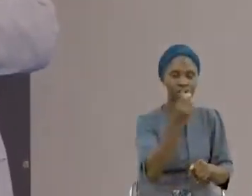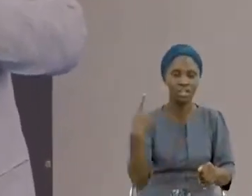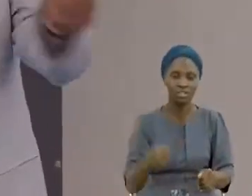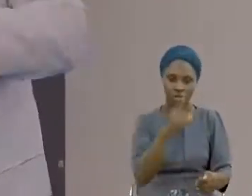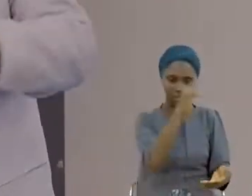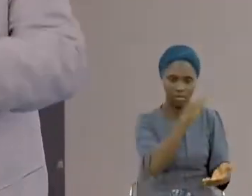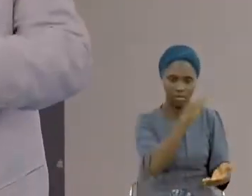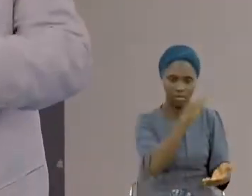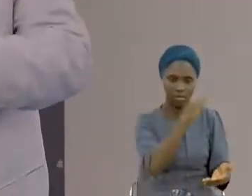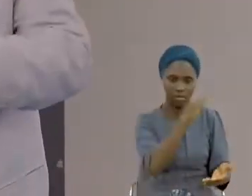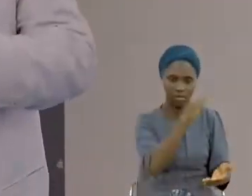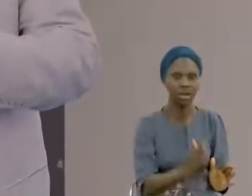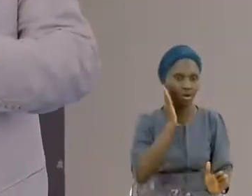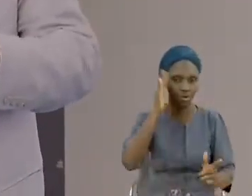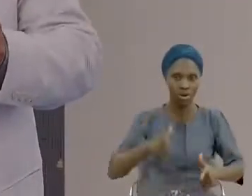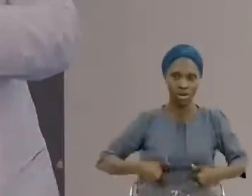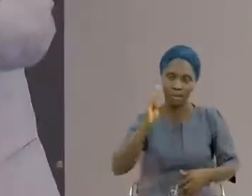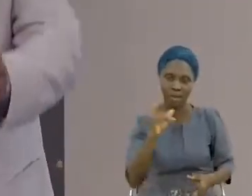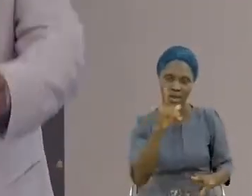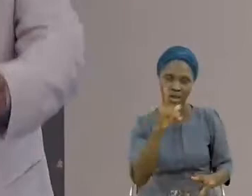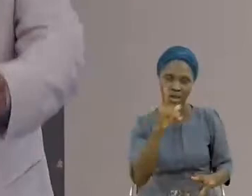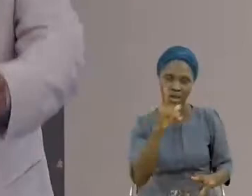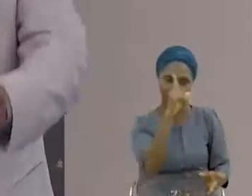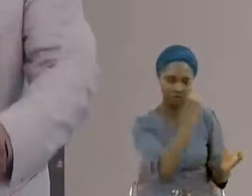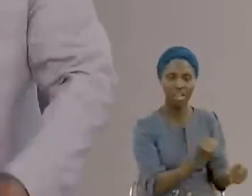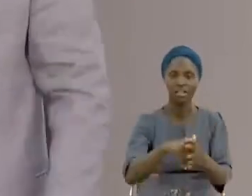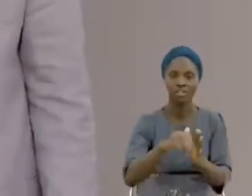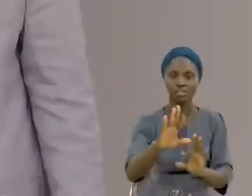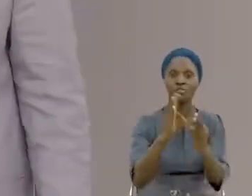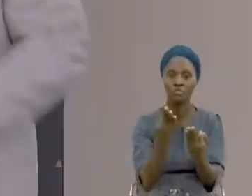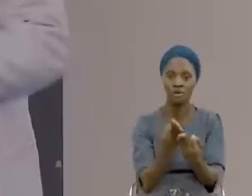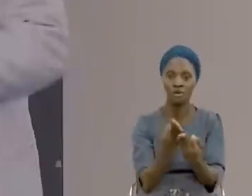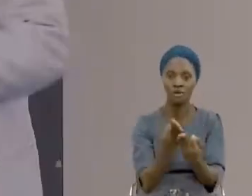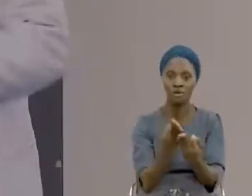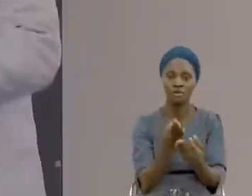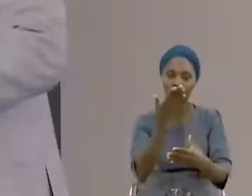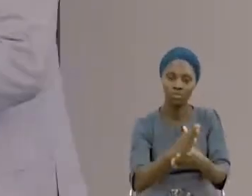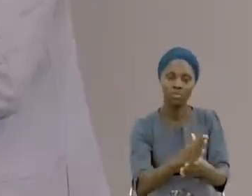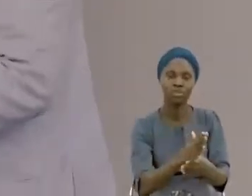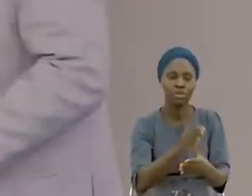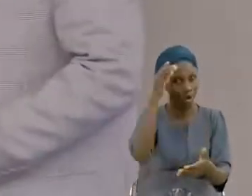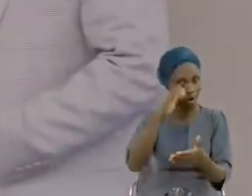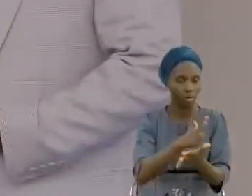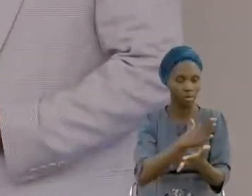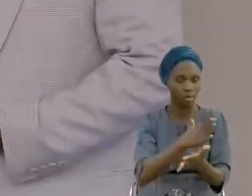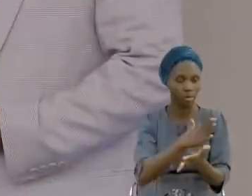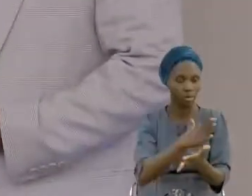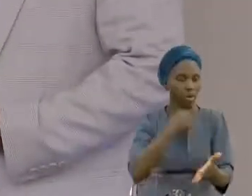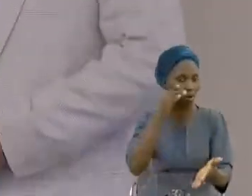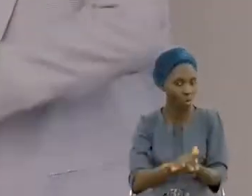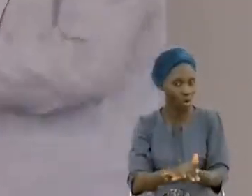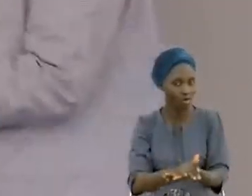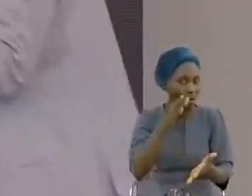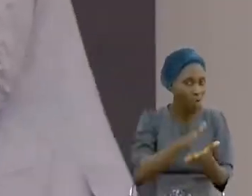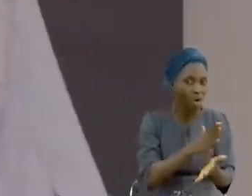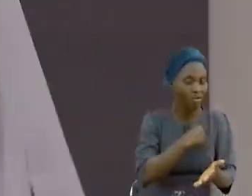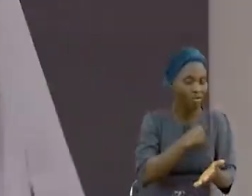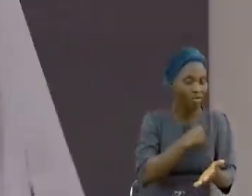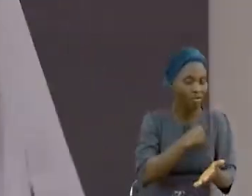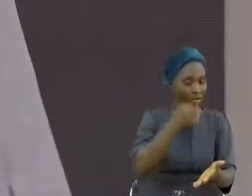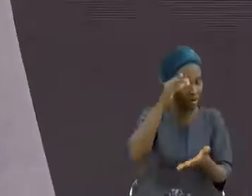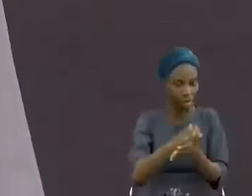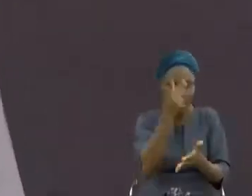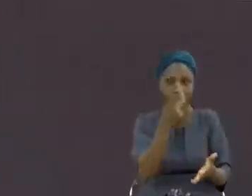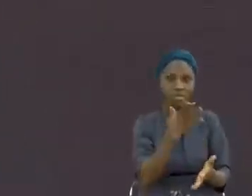wife wife and us man parents and children we don't walk by sight the joy